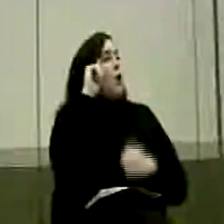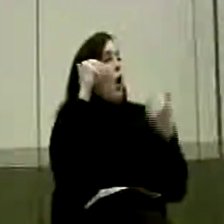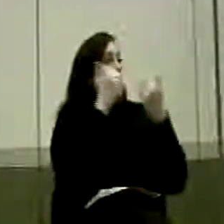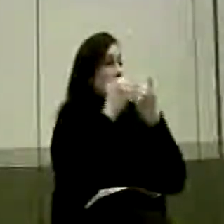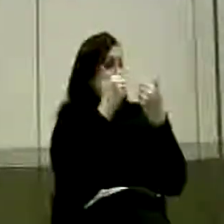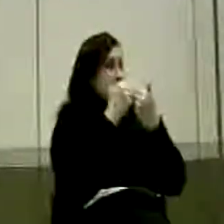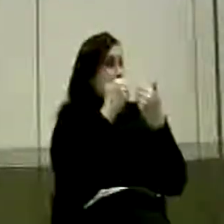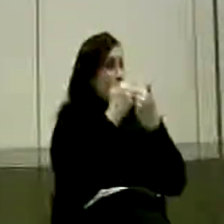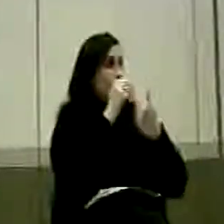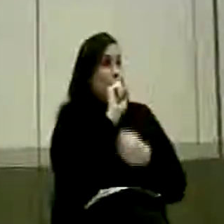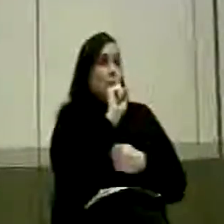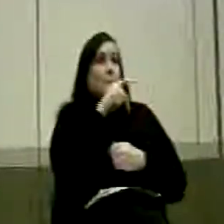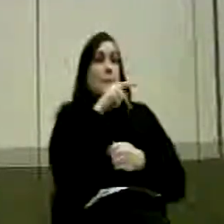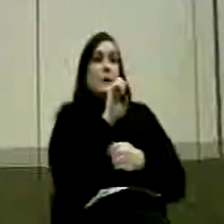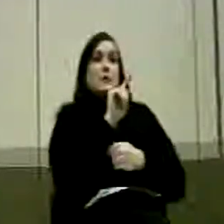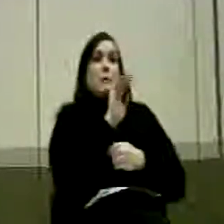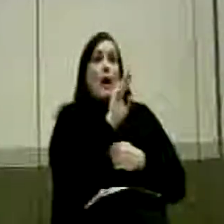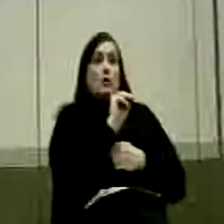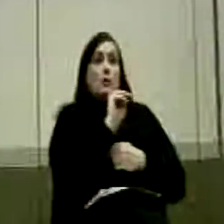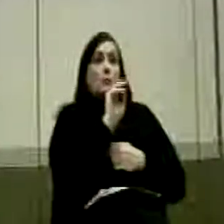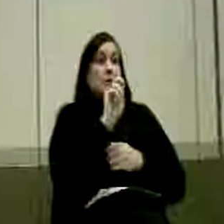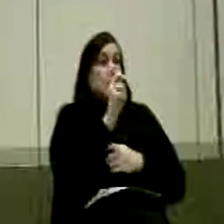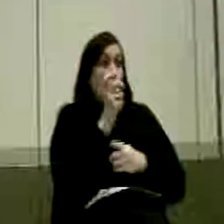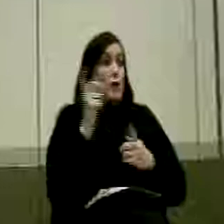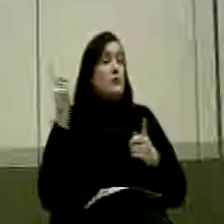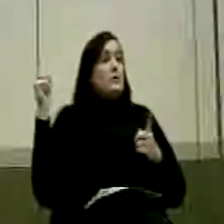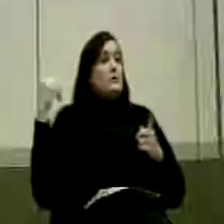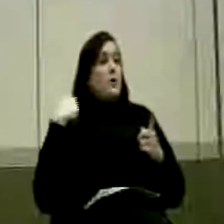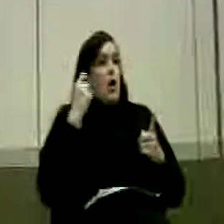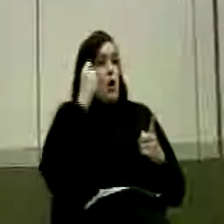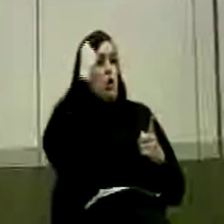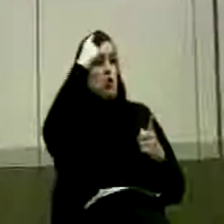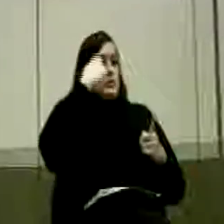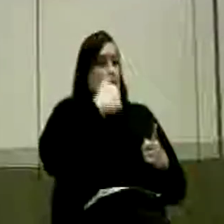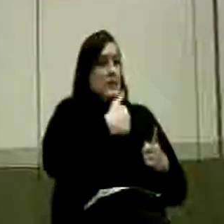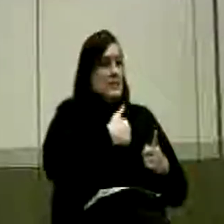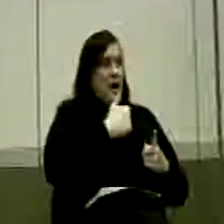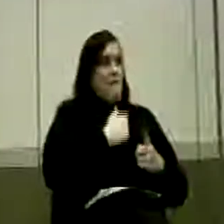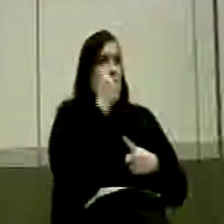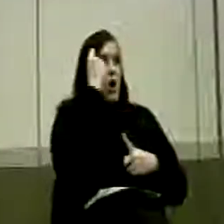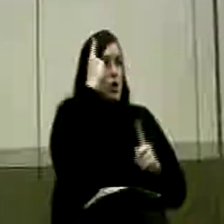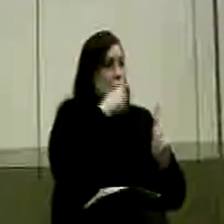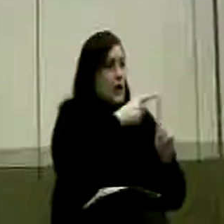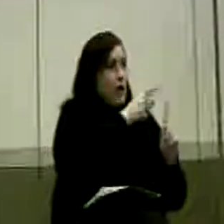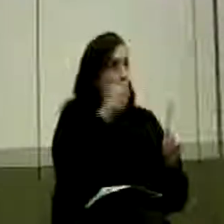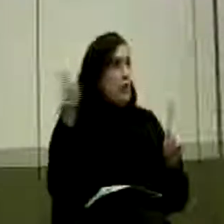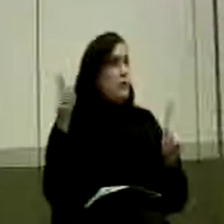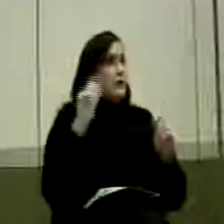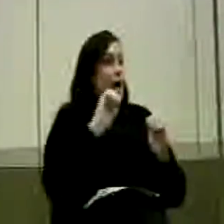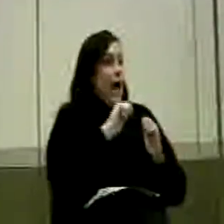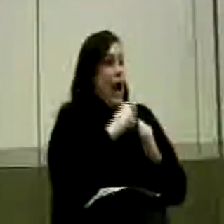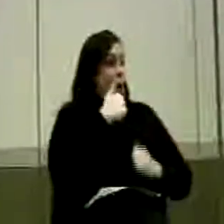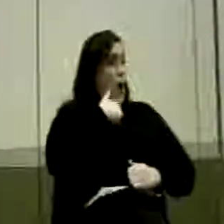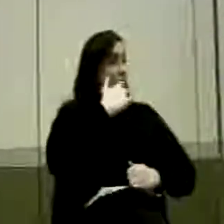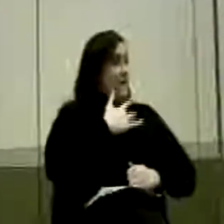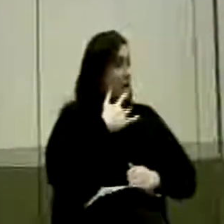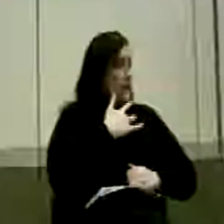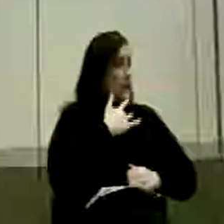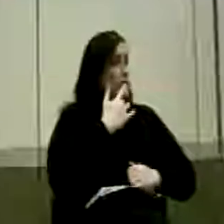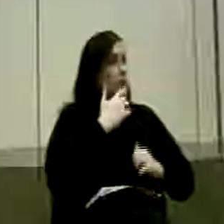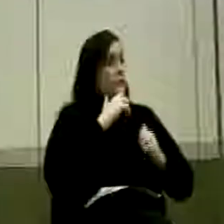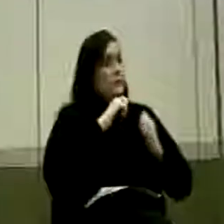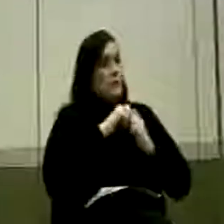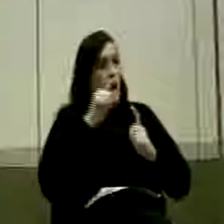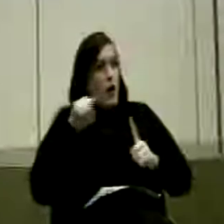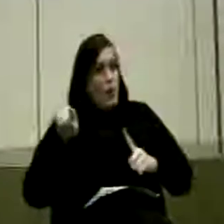disorders. Yeah, it's like an understanding of self and others, you know, and understanding how I feel and think and how that's different from